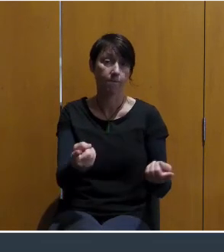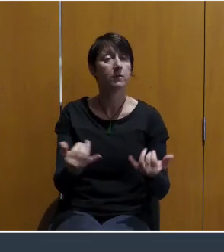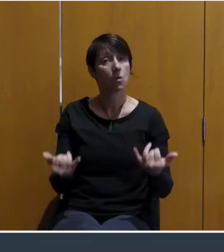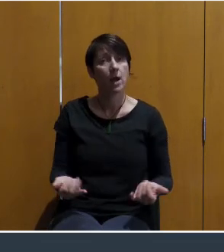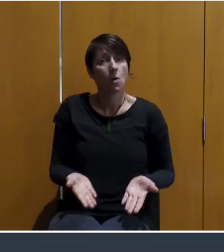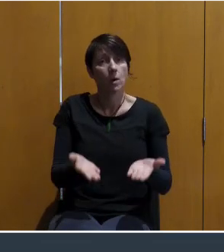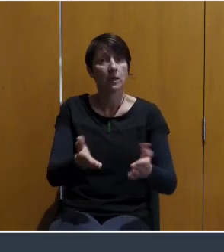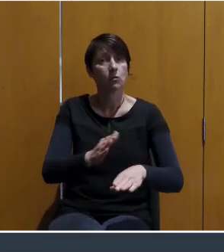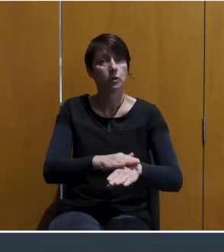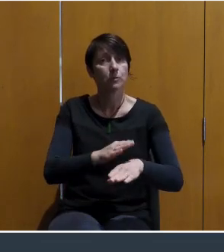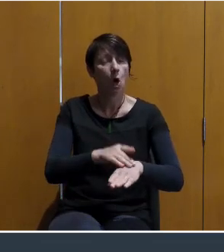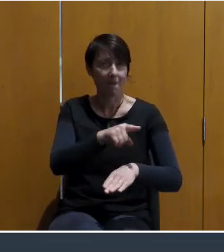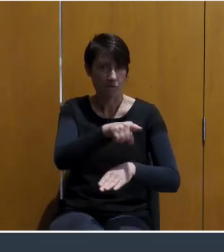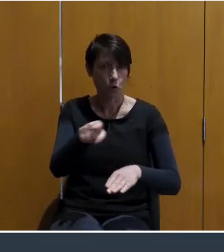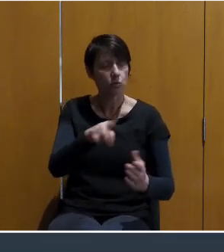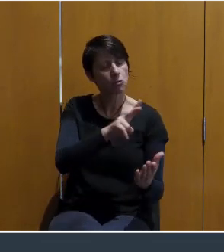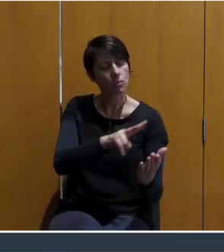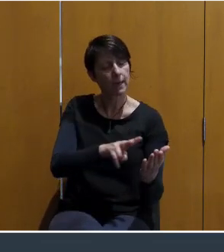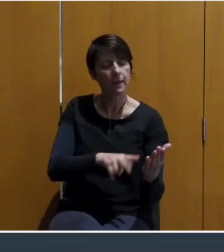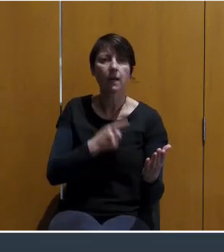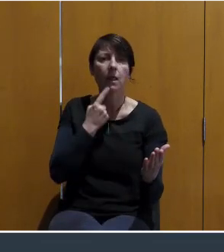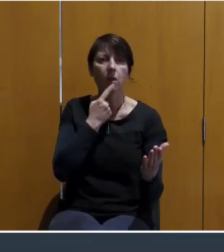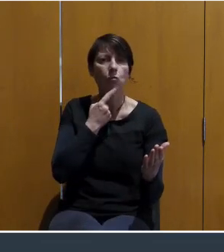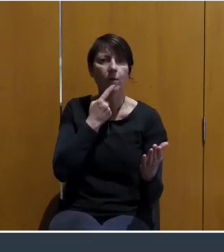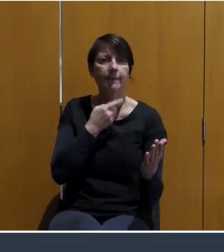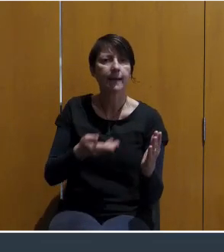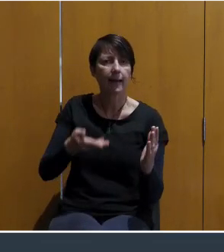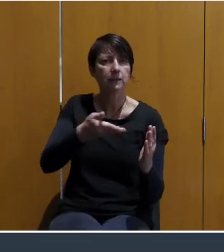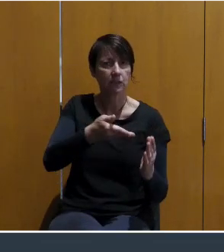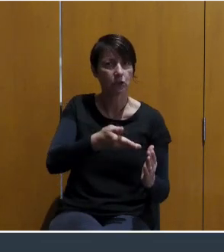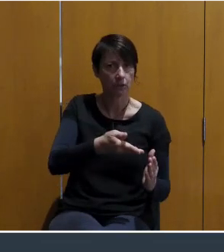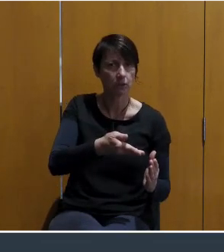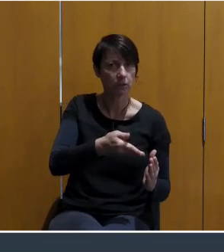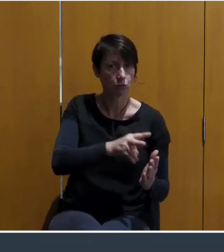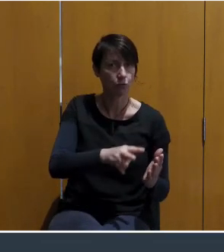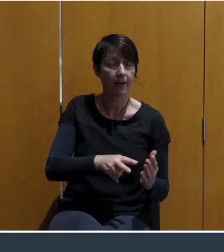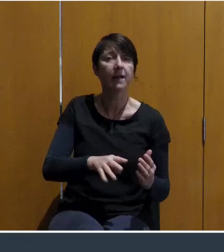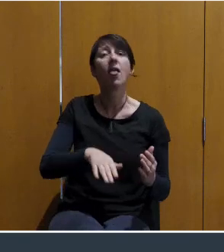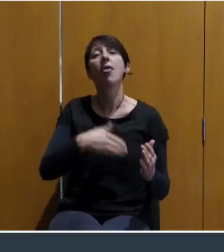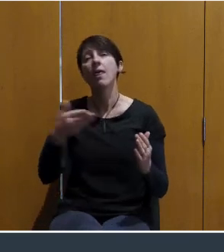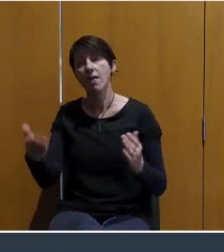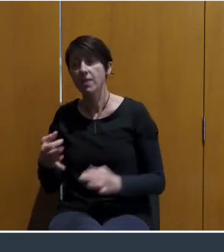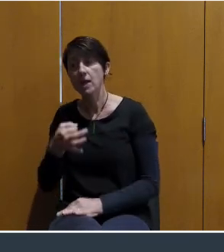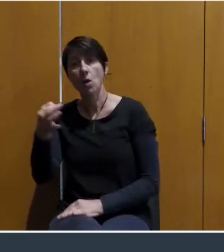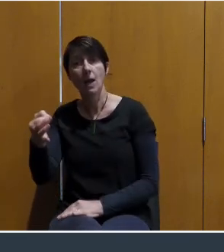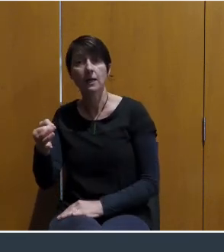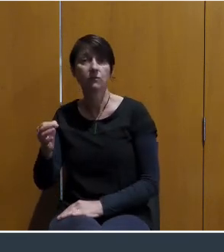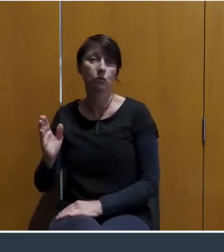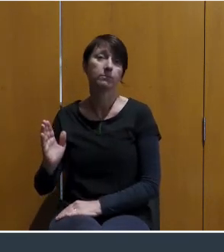read additions, and then I'll ask for a mover and seconder.